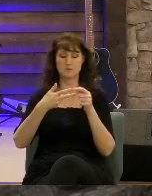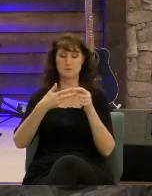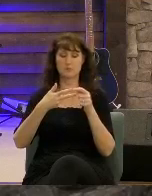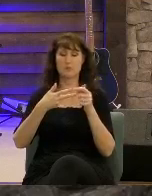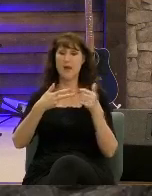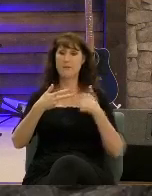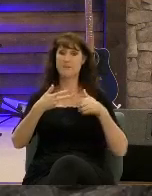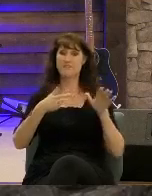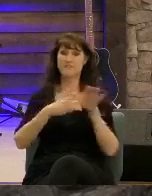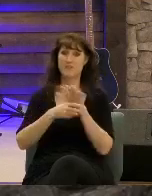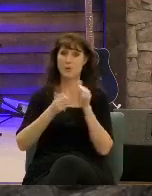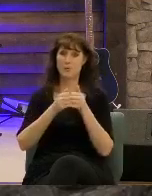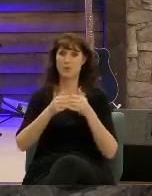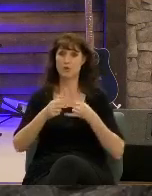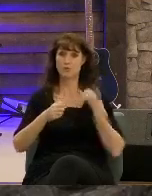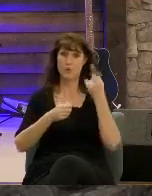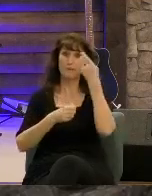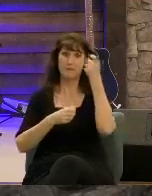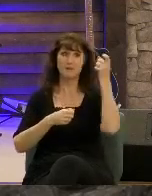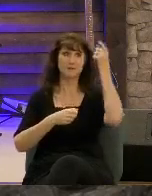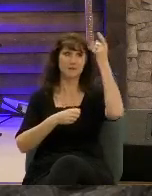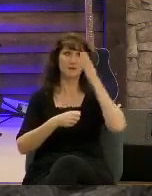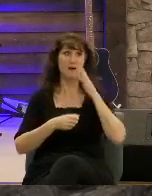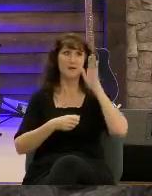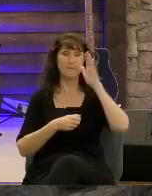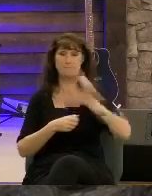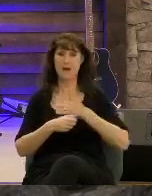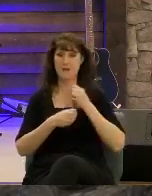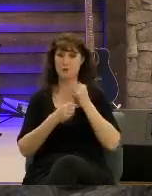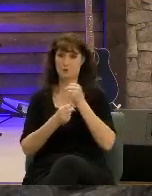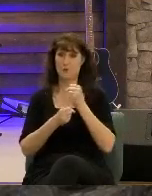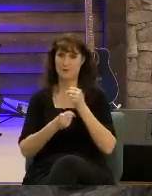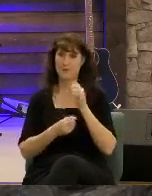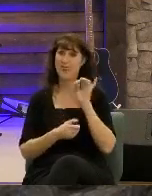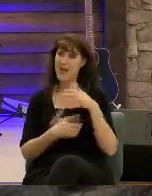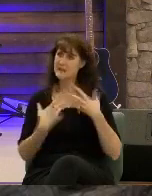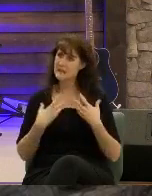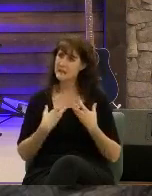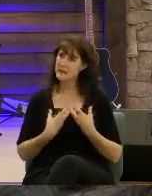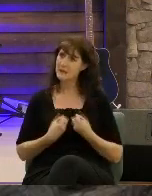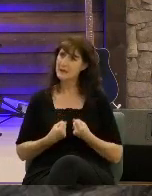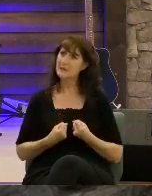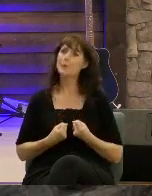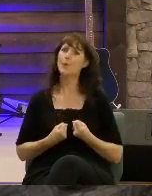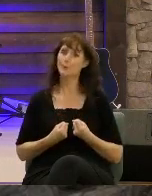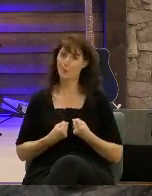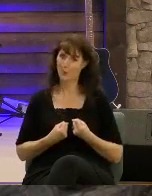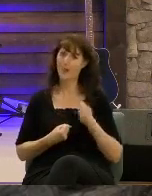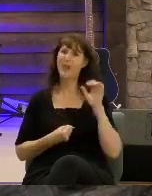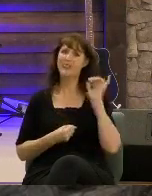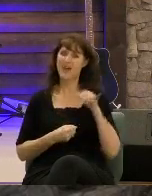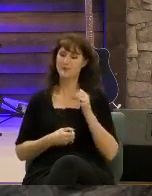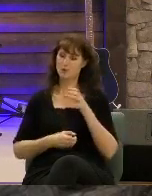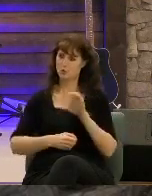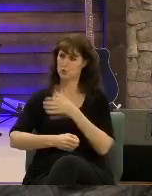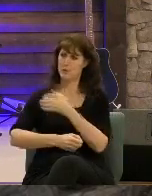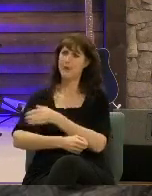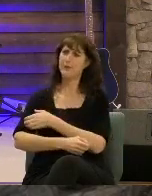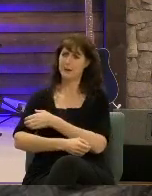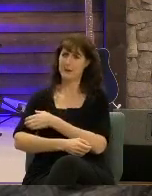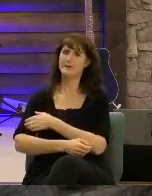joy because Christ is my strength. Yes. Is that healing? Yes. Is that strengthening? Is that just to read